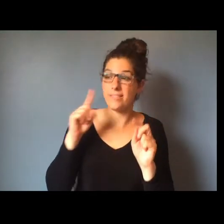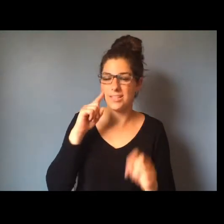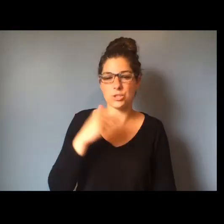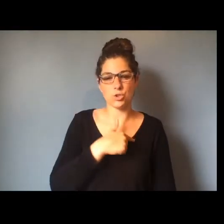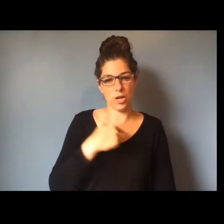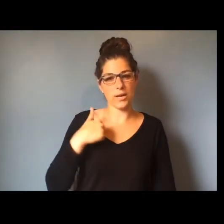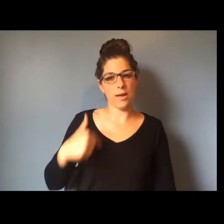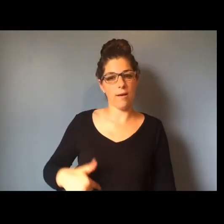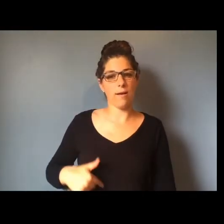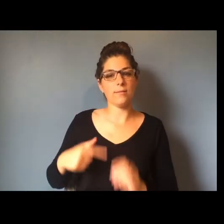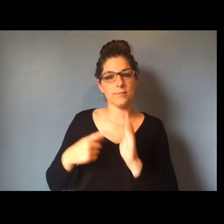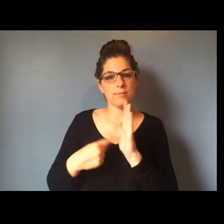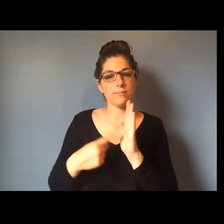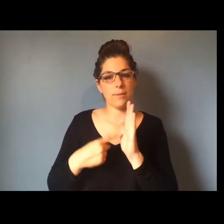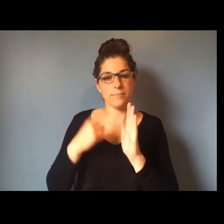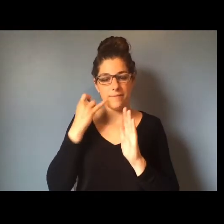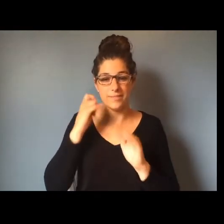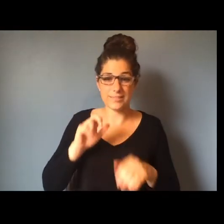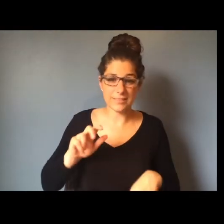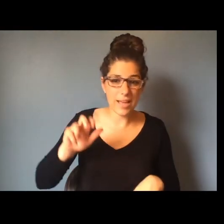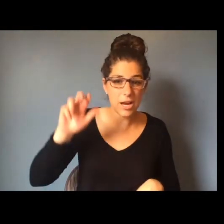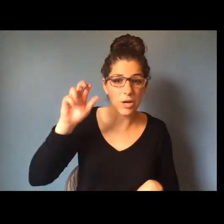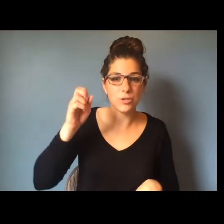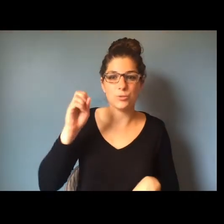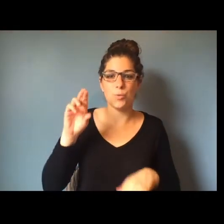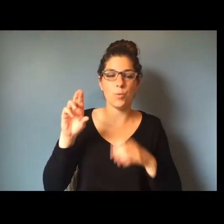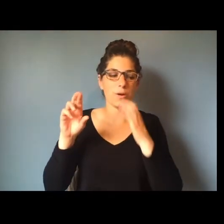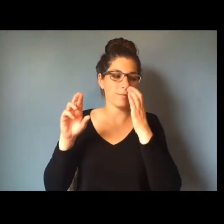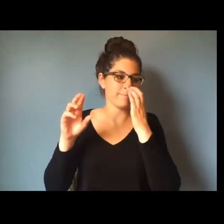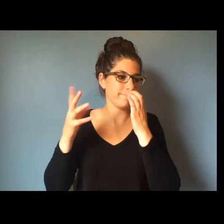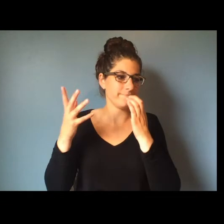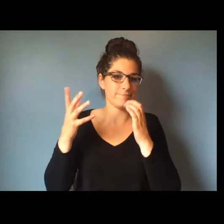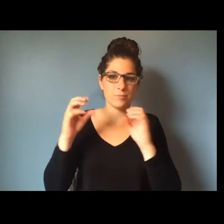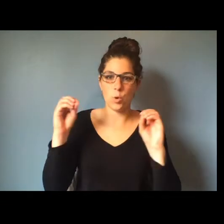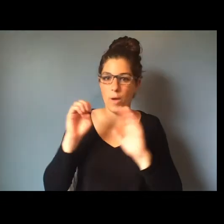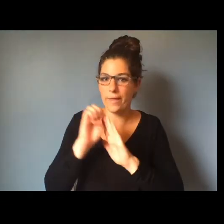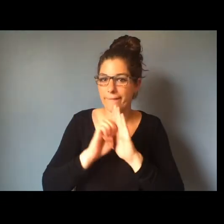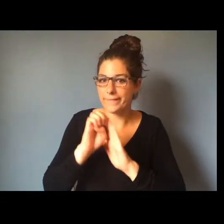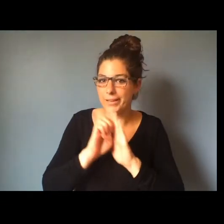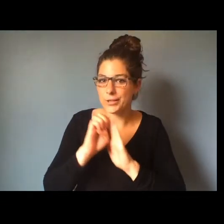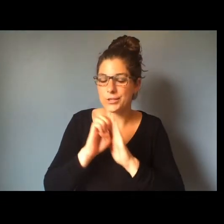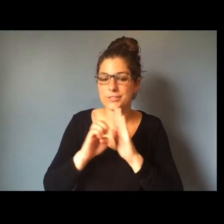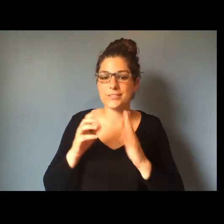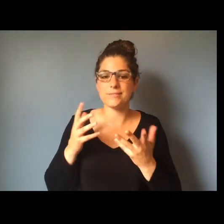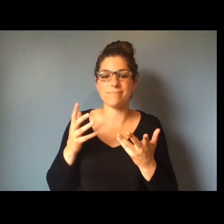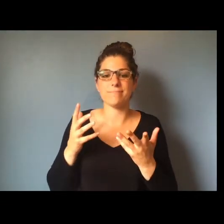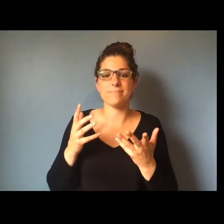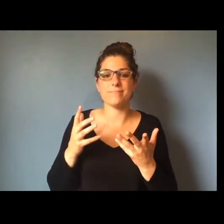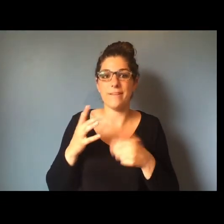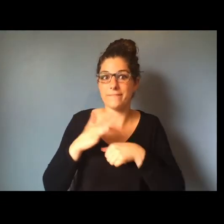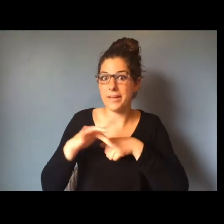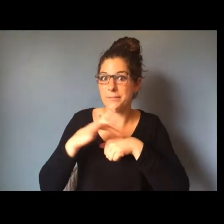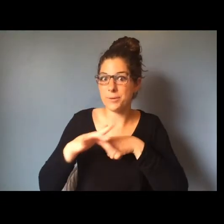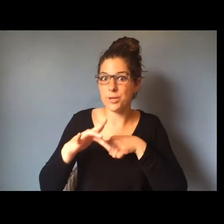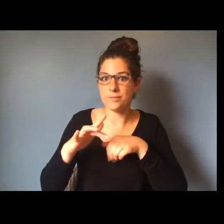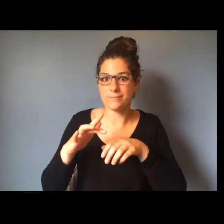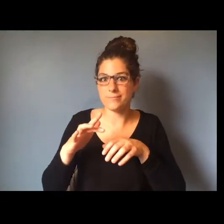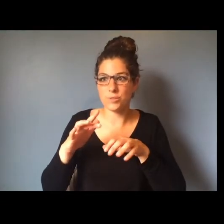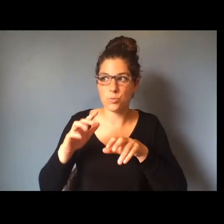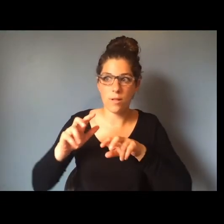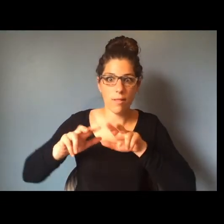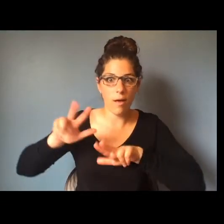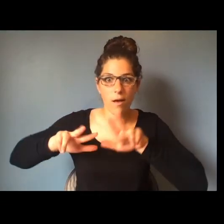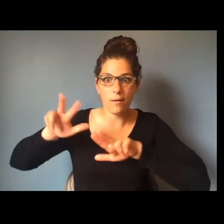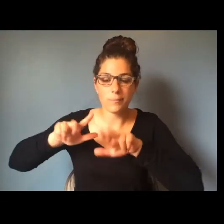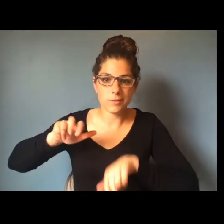China, sometimes when there's a bunch of stairs or there's not elevators, like available to take, and we have to climb all these stairs.